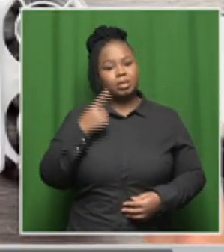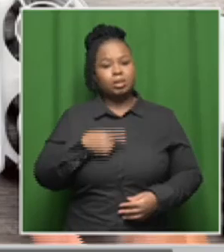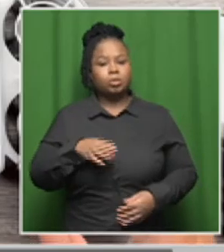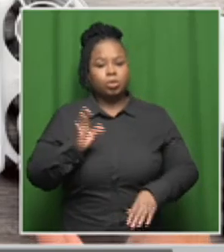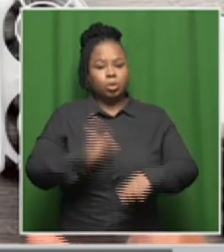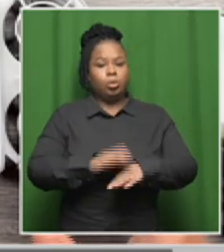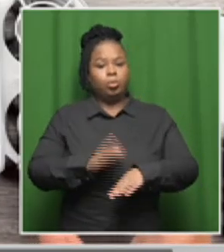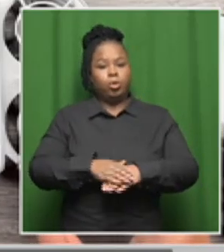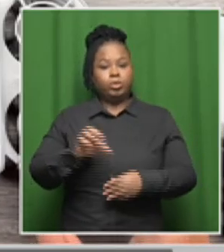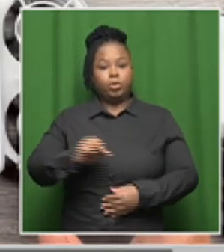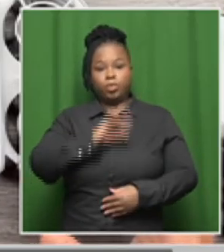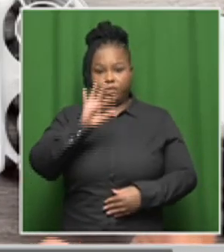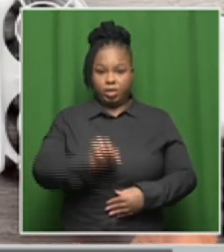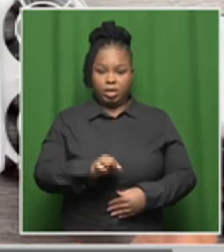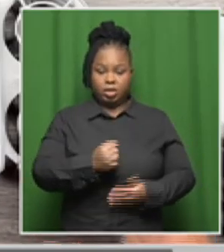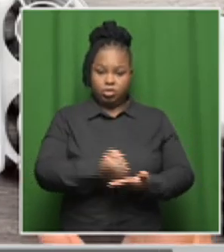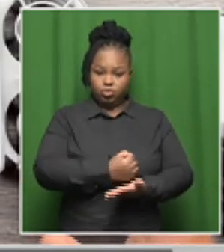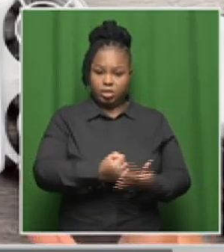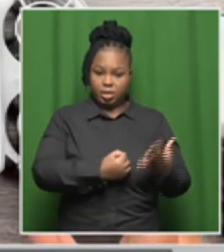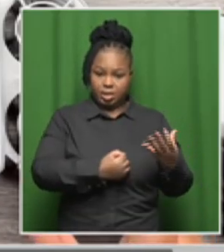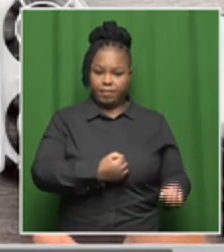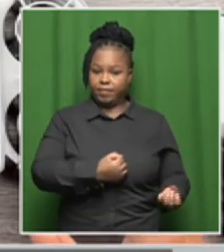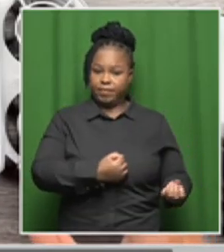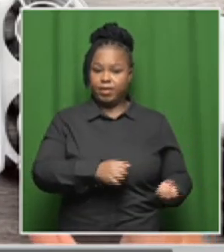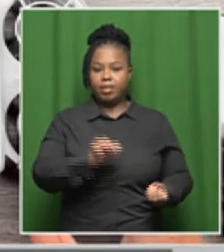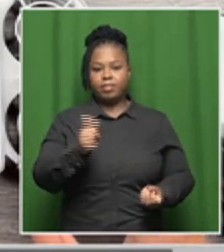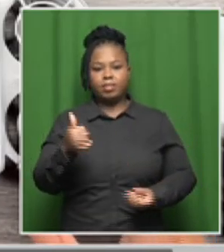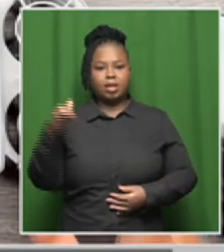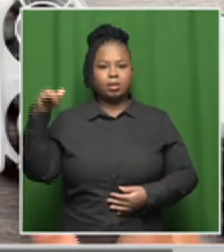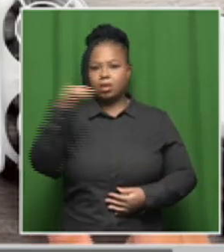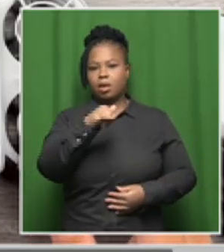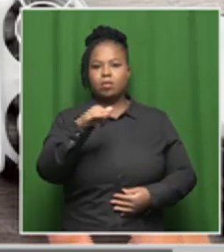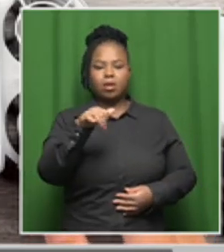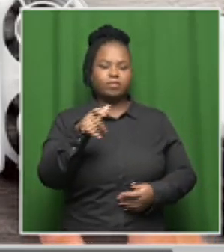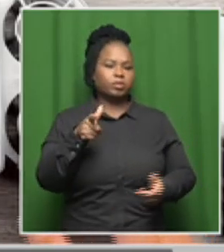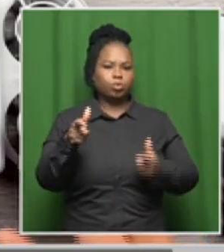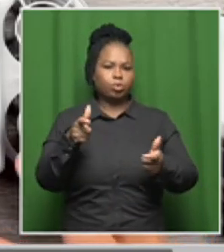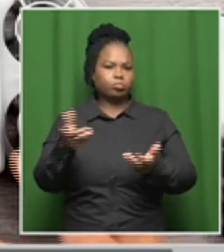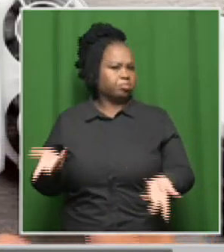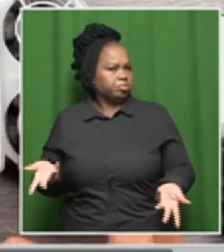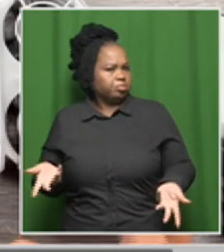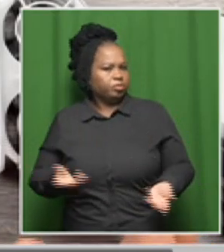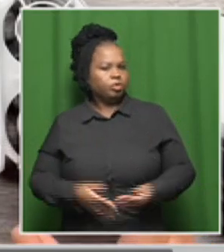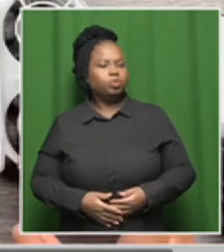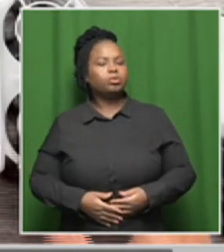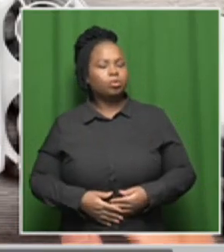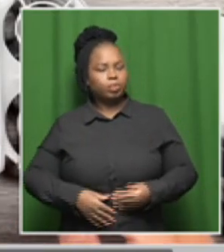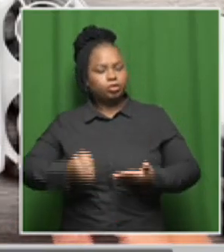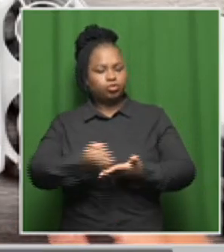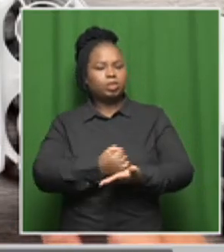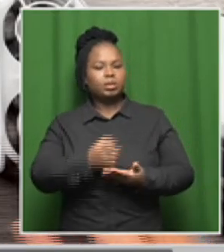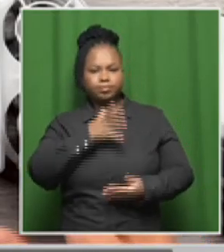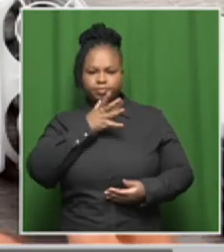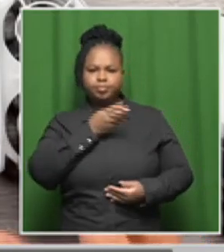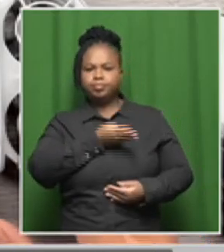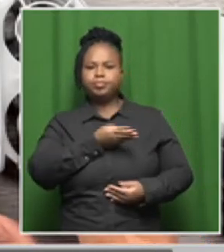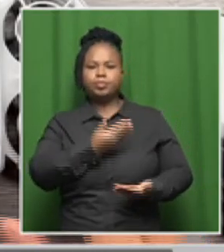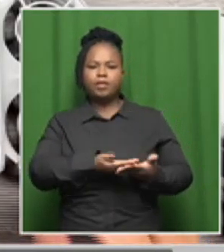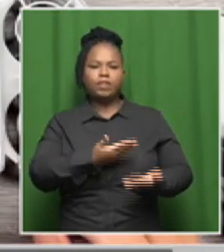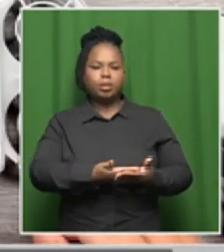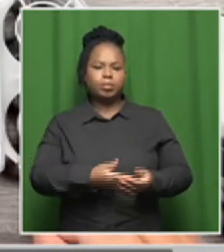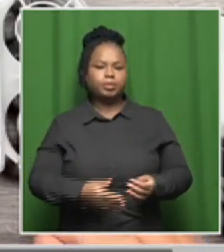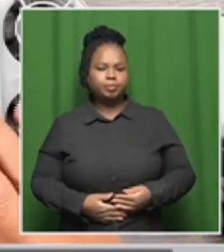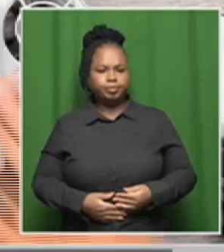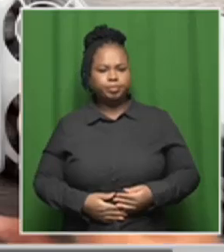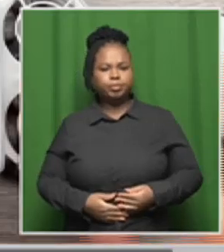registered in South Africa than there are fixed-wing aircraft. So there's a huge drone a register already available. And every drone